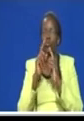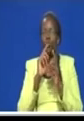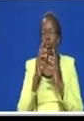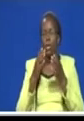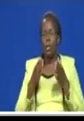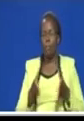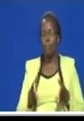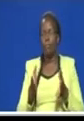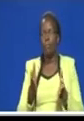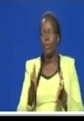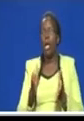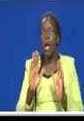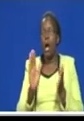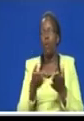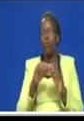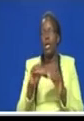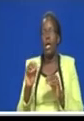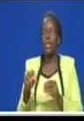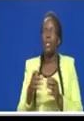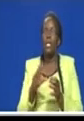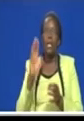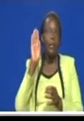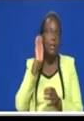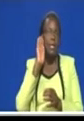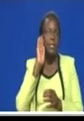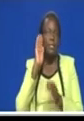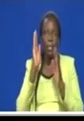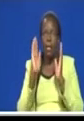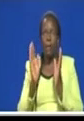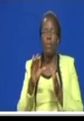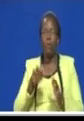How does the listener feel?